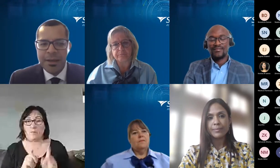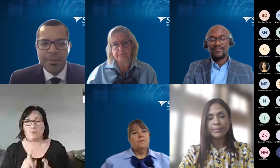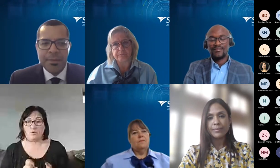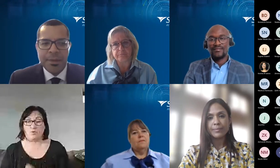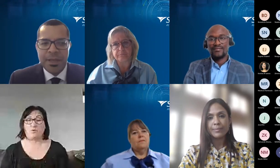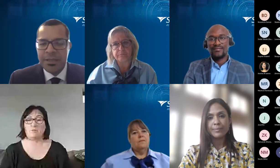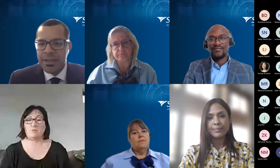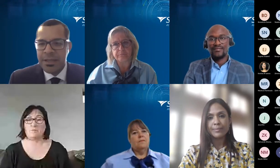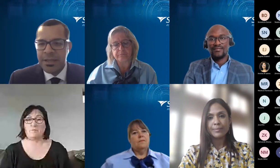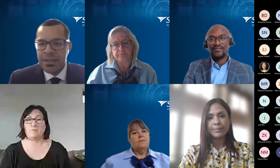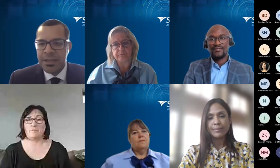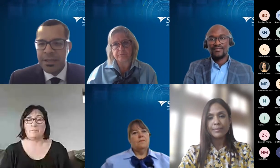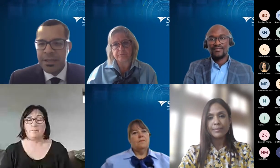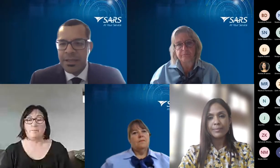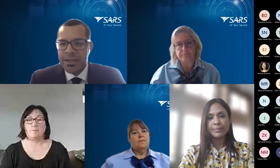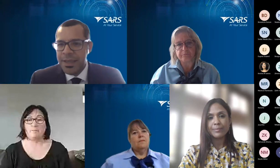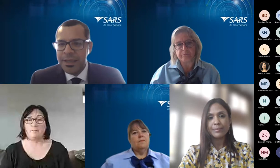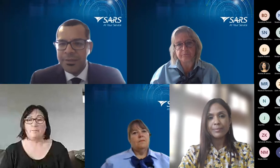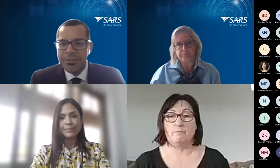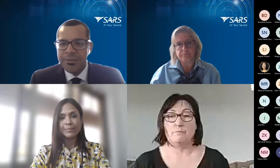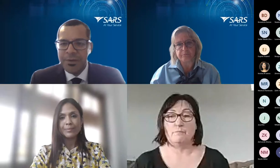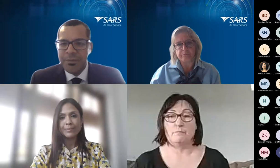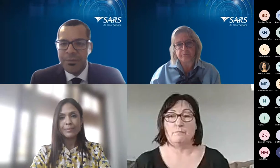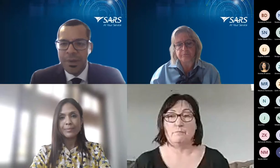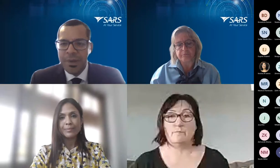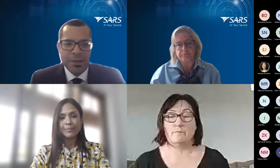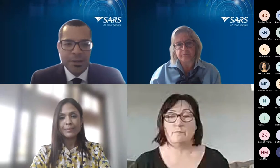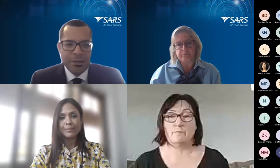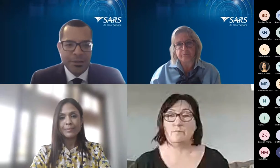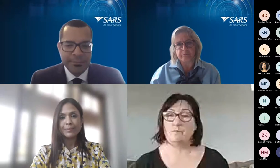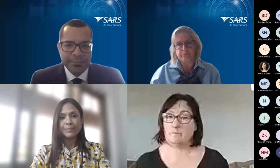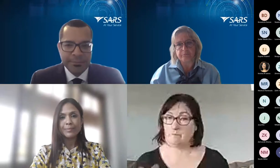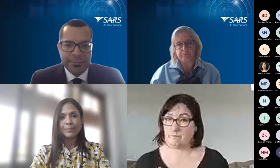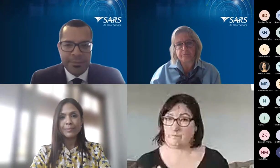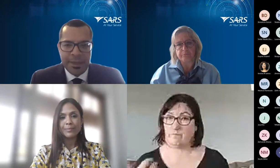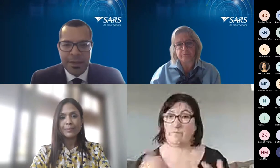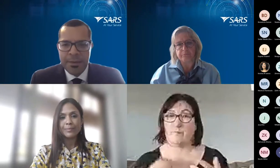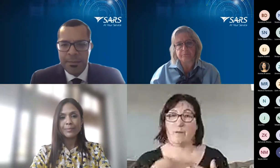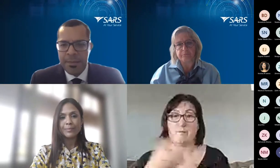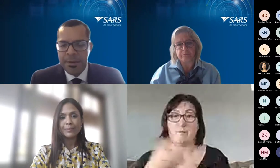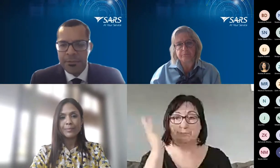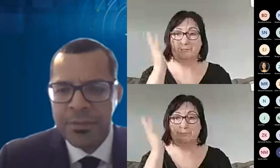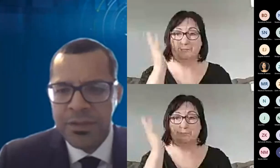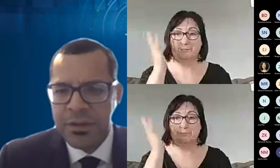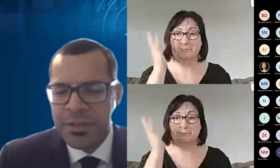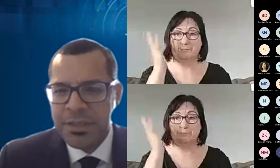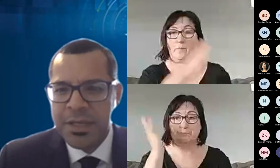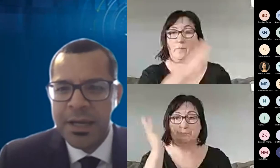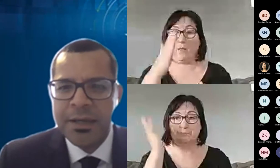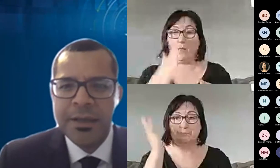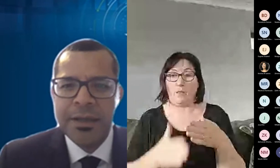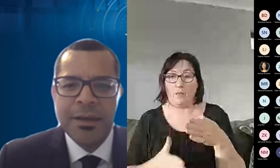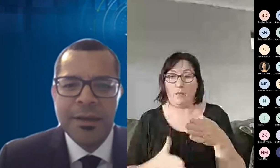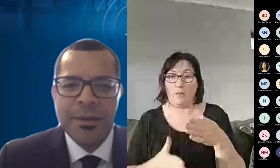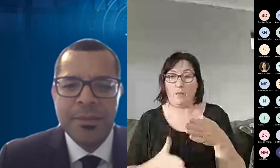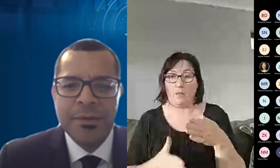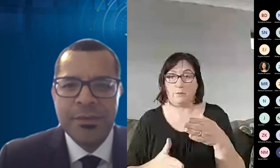then brings us to the end of our webinar today. From SARS